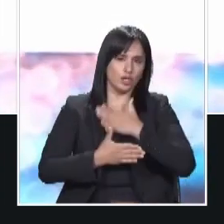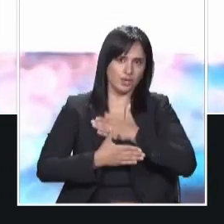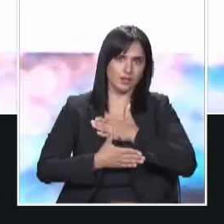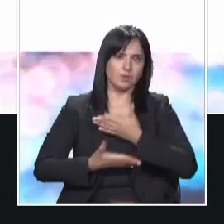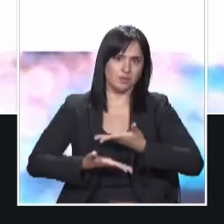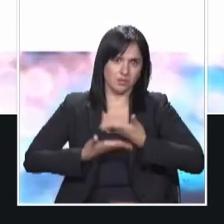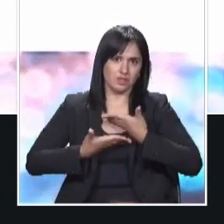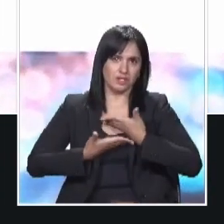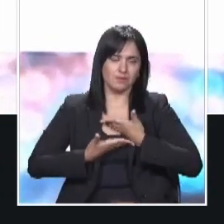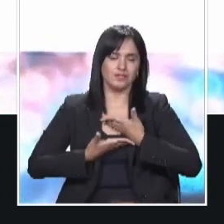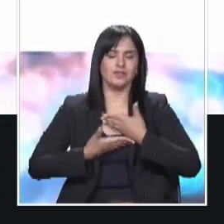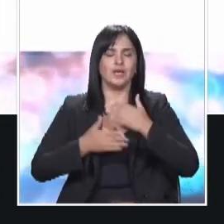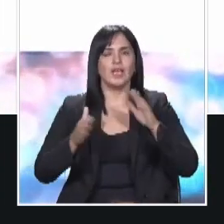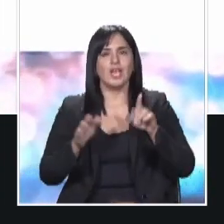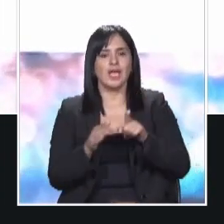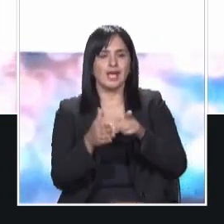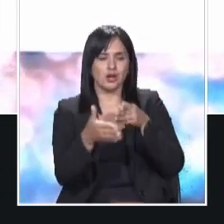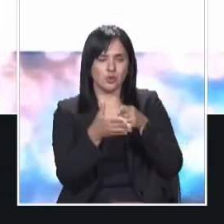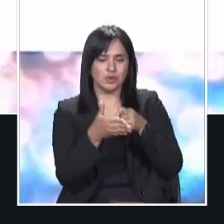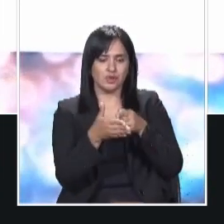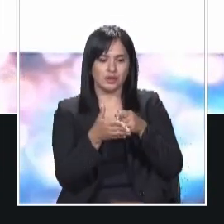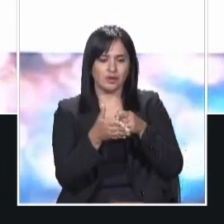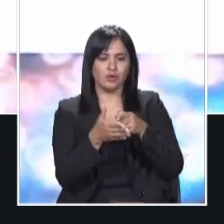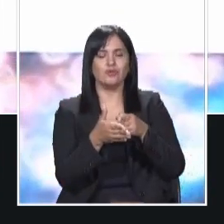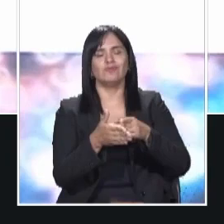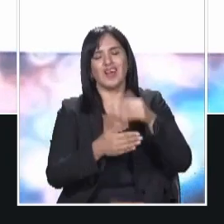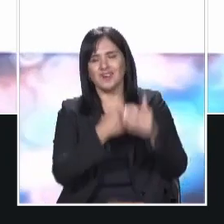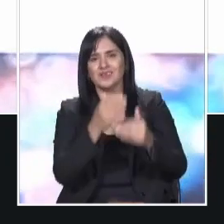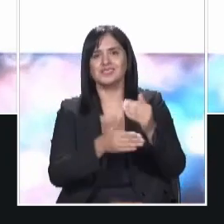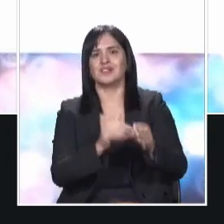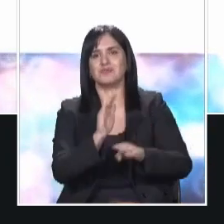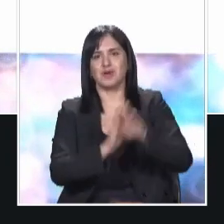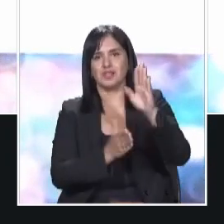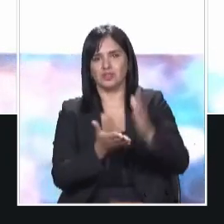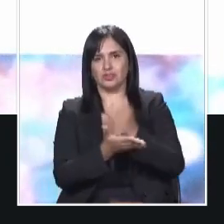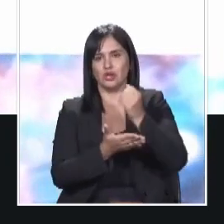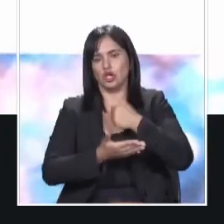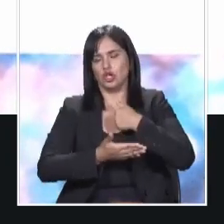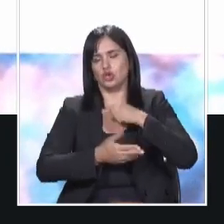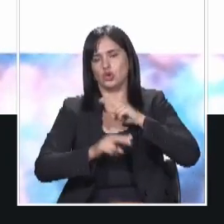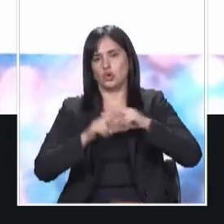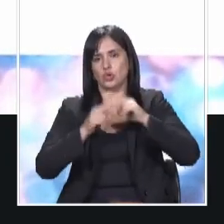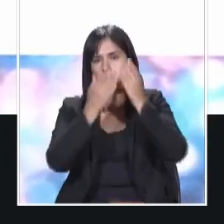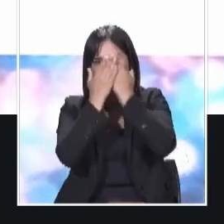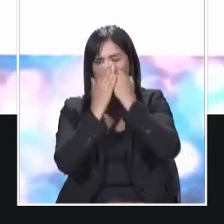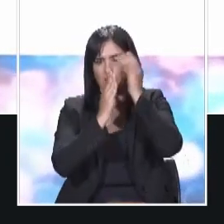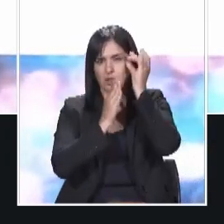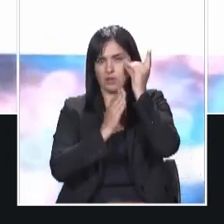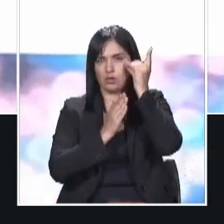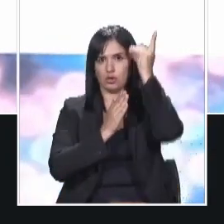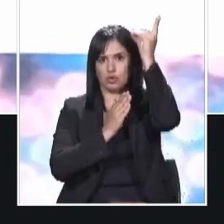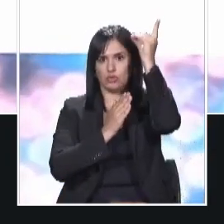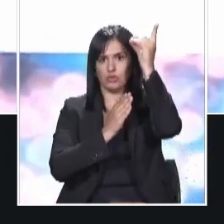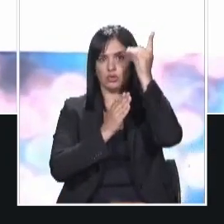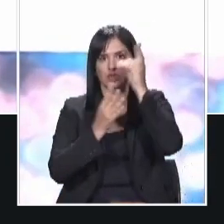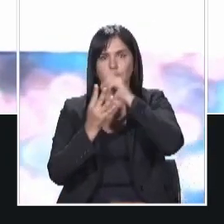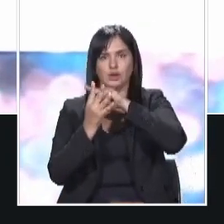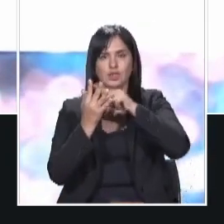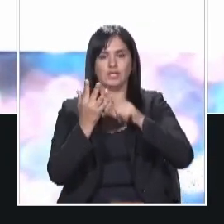possible. I did my PhD in neuroelectronic interfacing. So we took